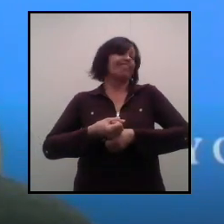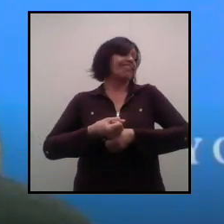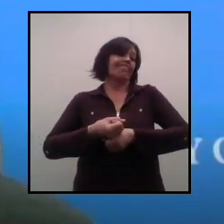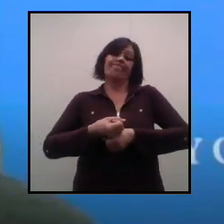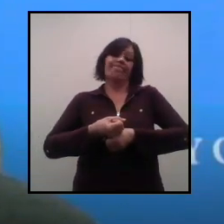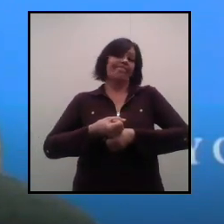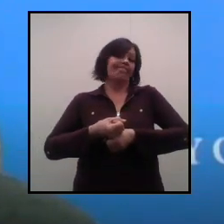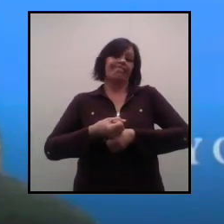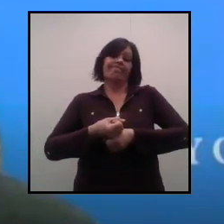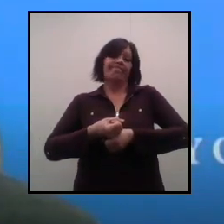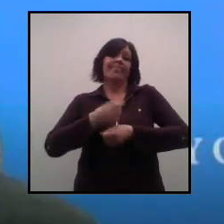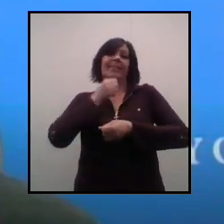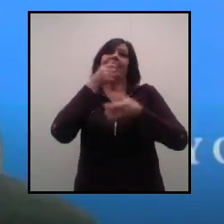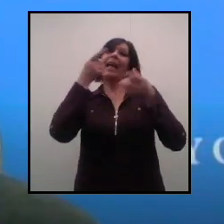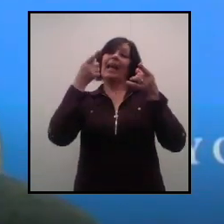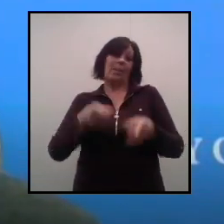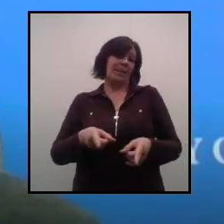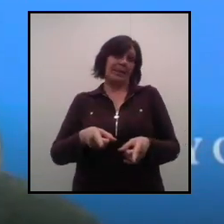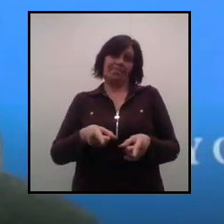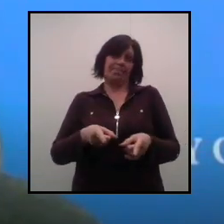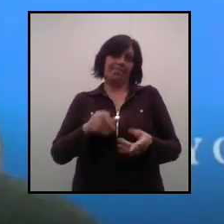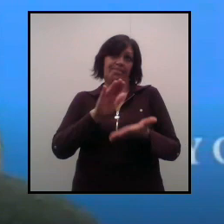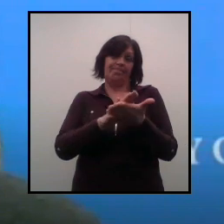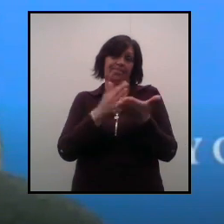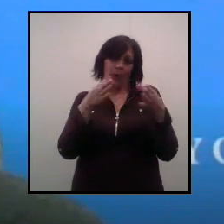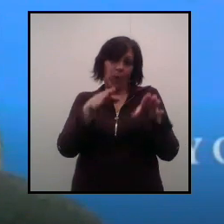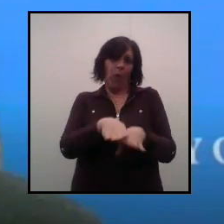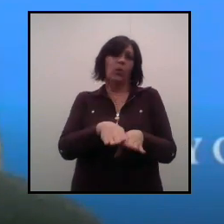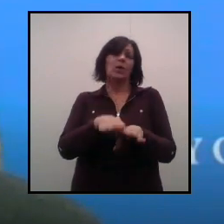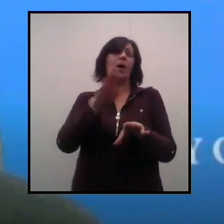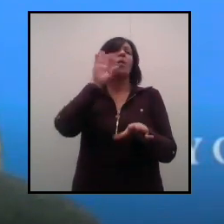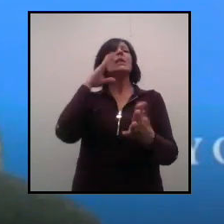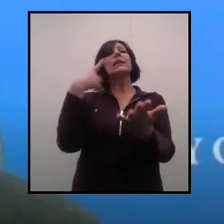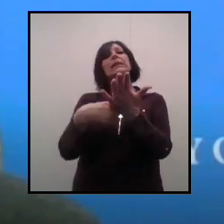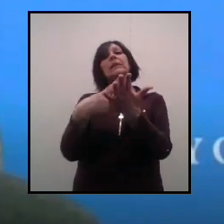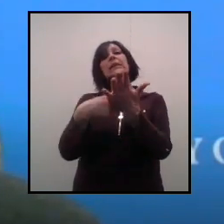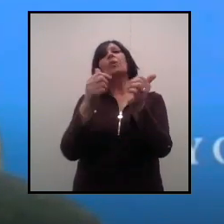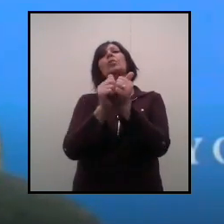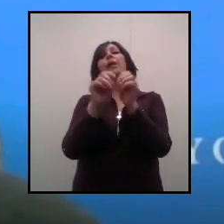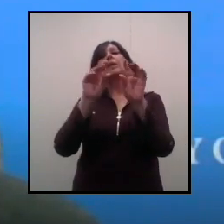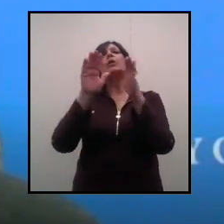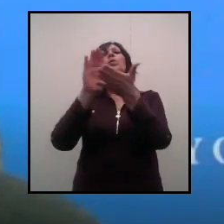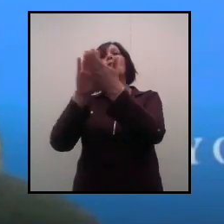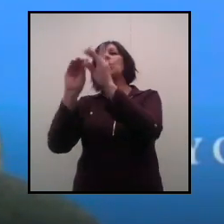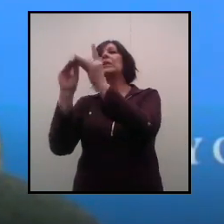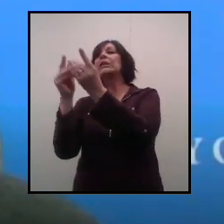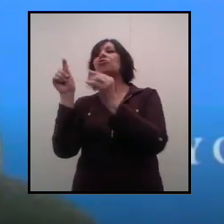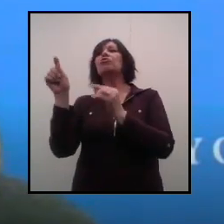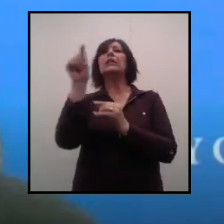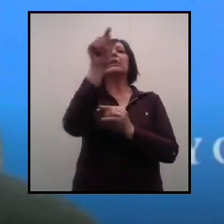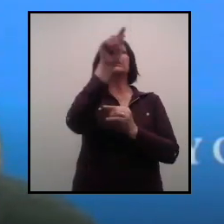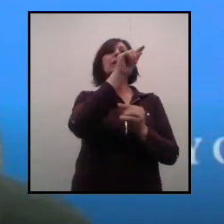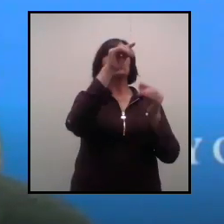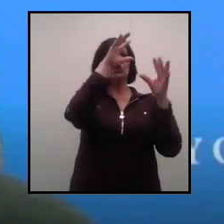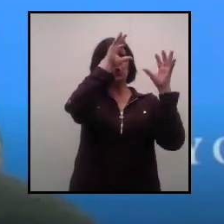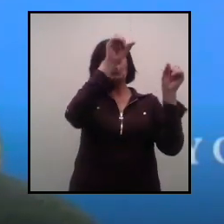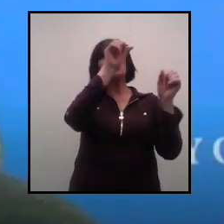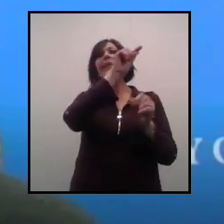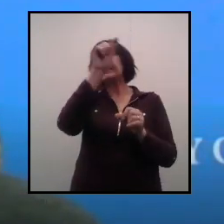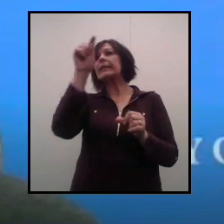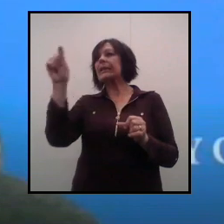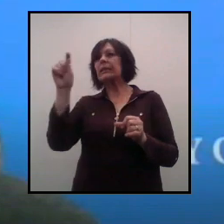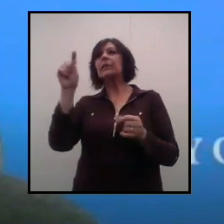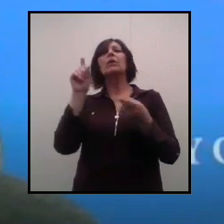June part, that is not going to be the case. We will be discussing this with the school districts and the superintendents of the school districts